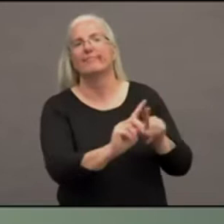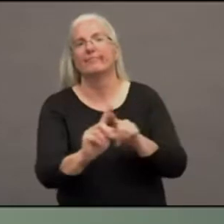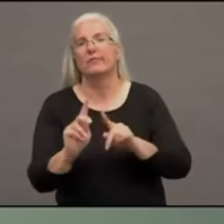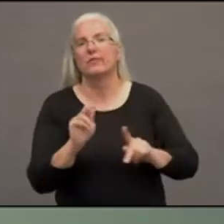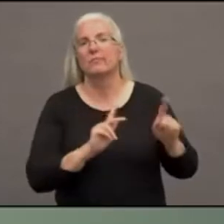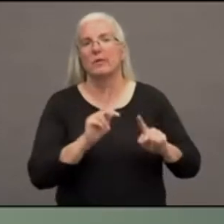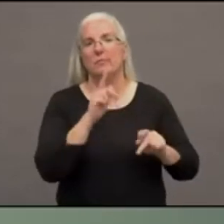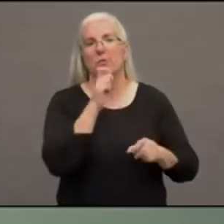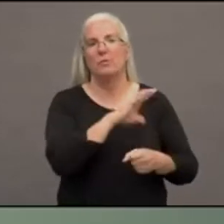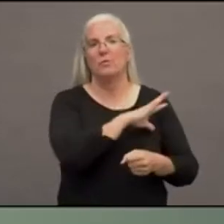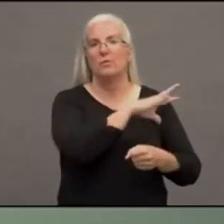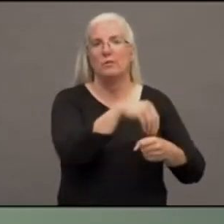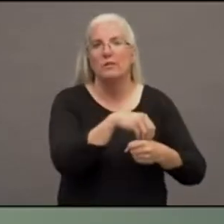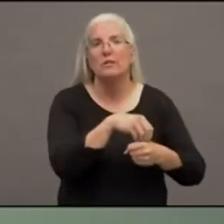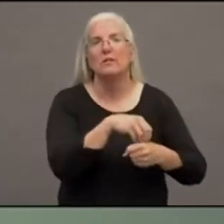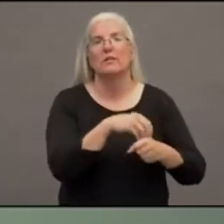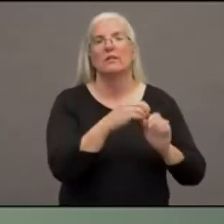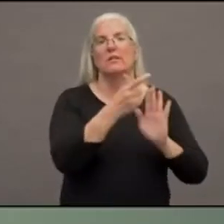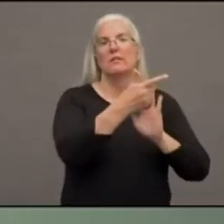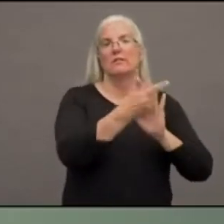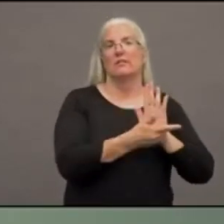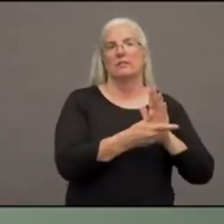Kavita Narayan, Stephanie Safti,